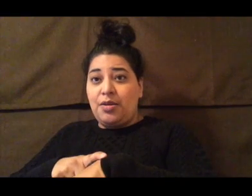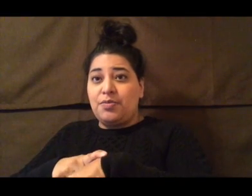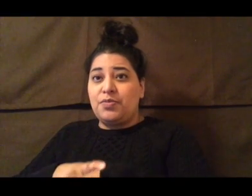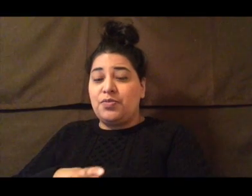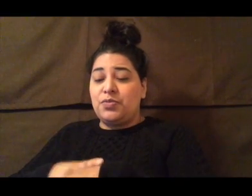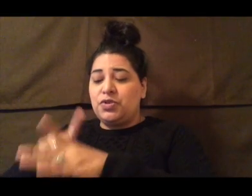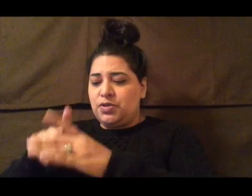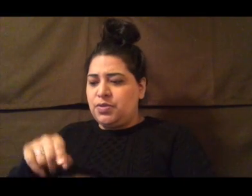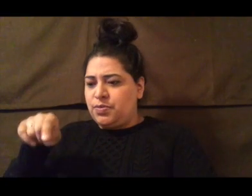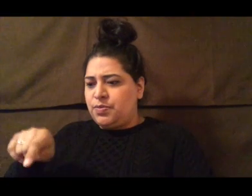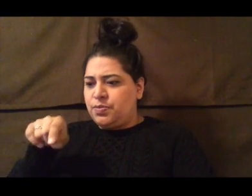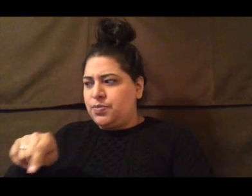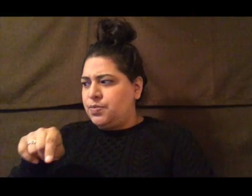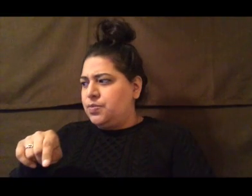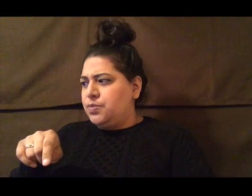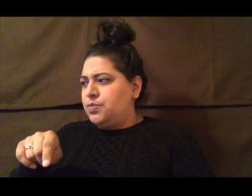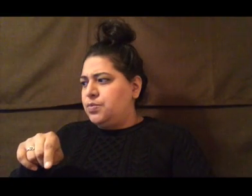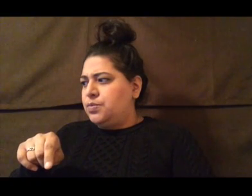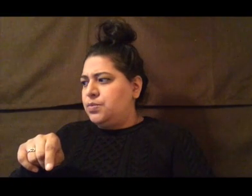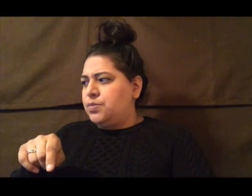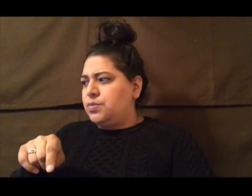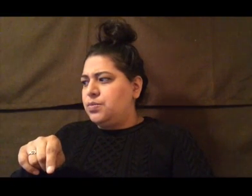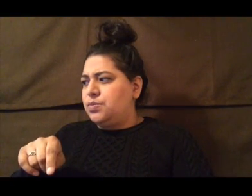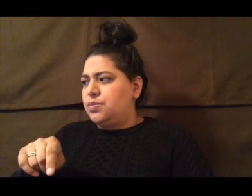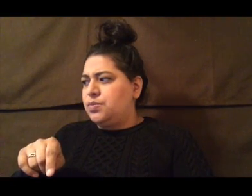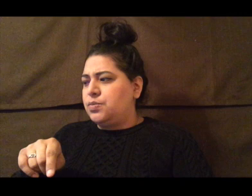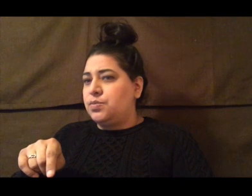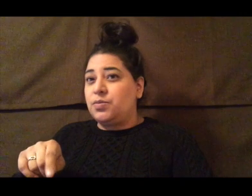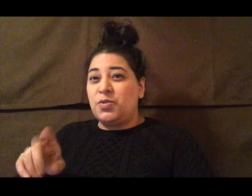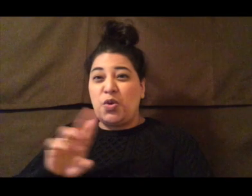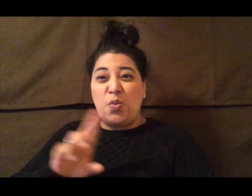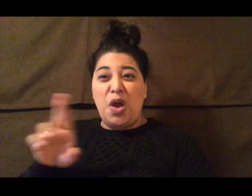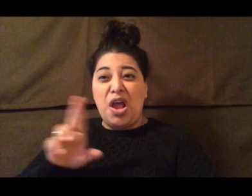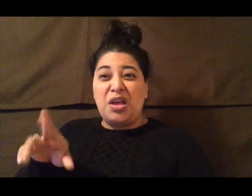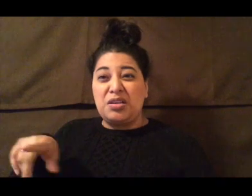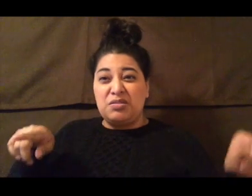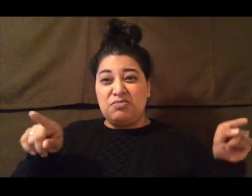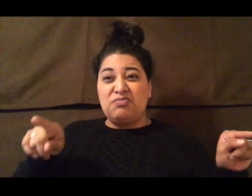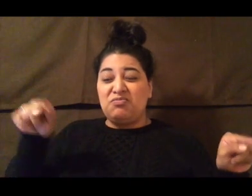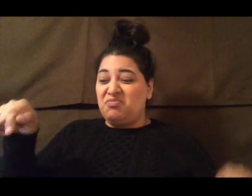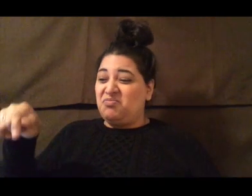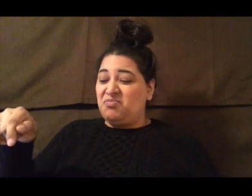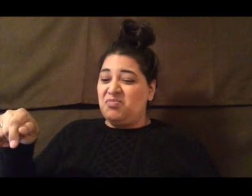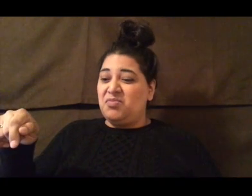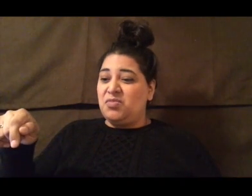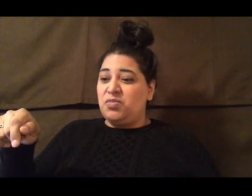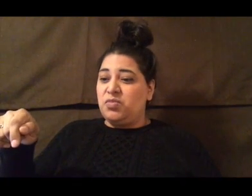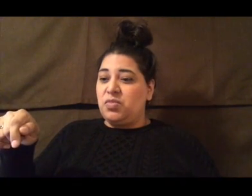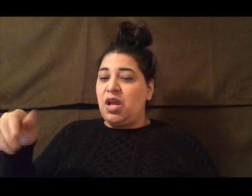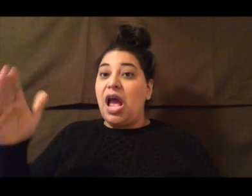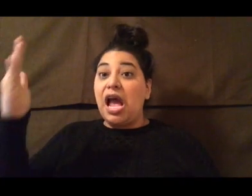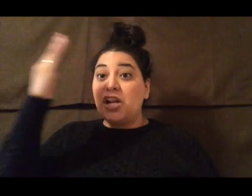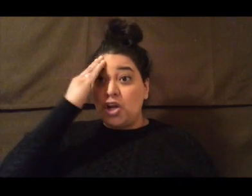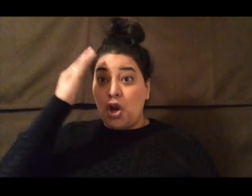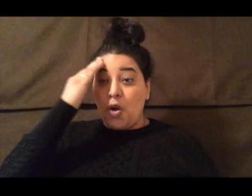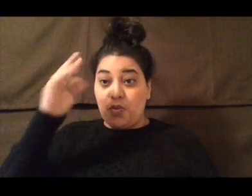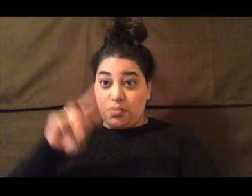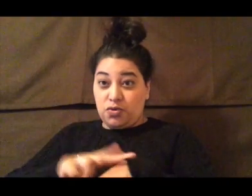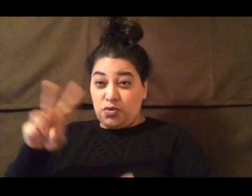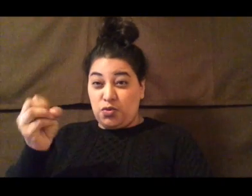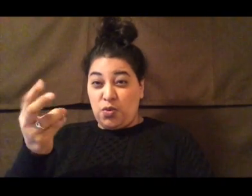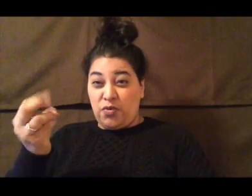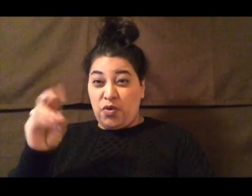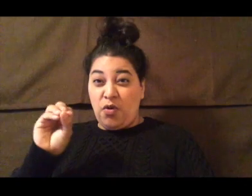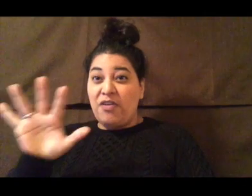number line on the end, on the right-hand side of my number line. I know